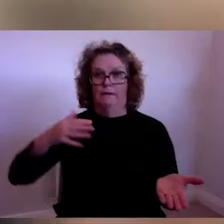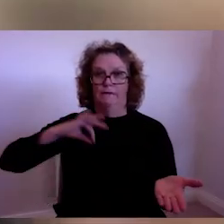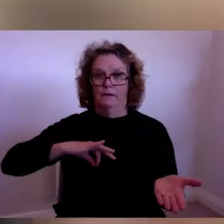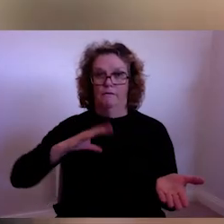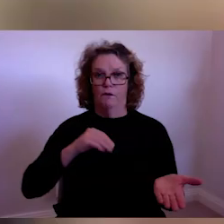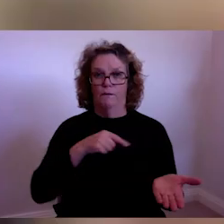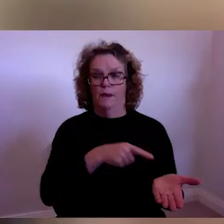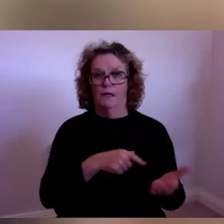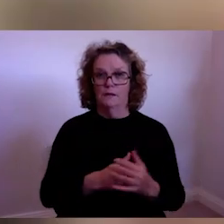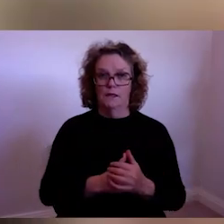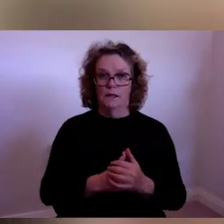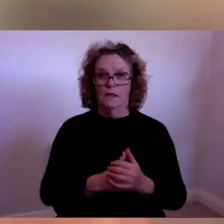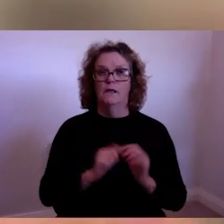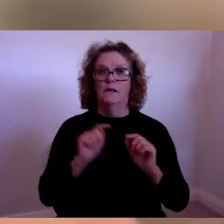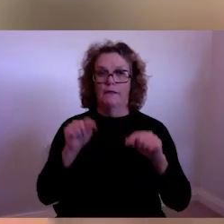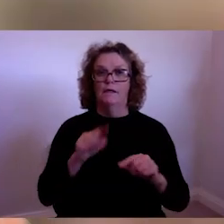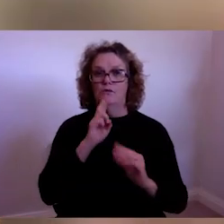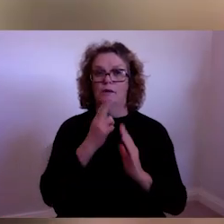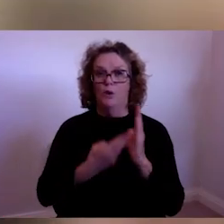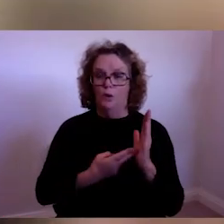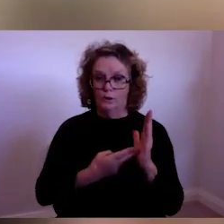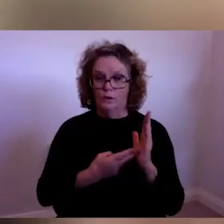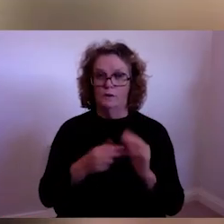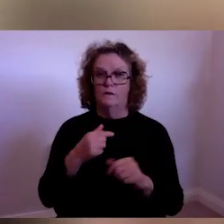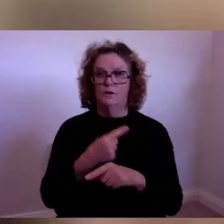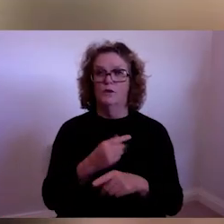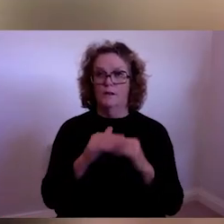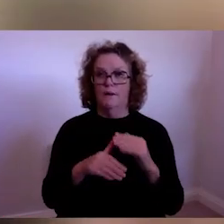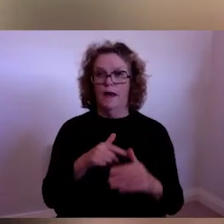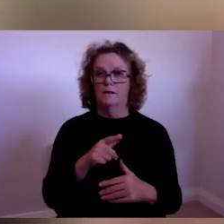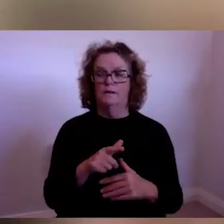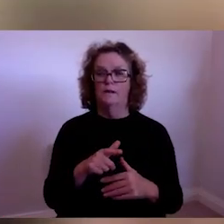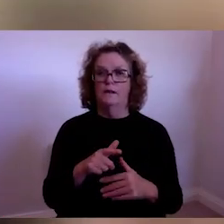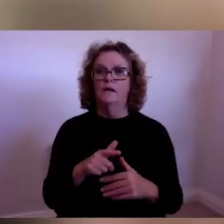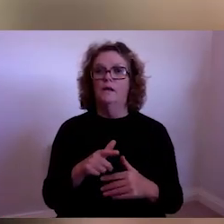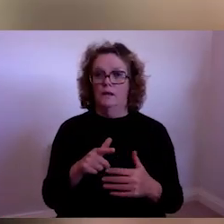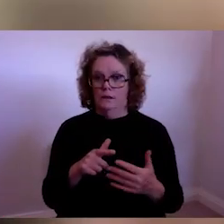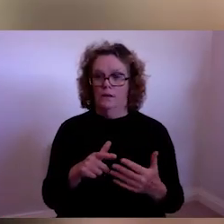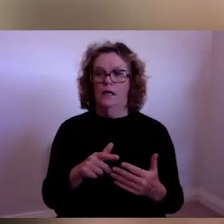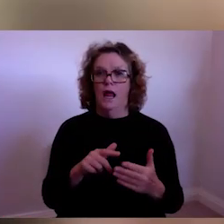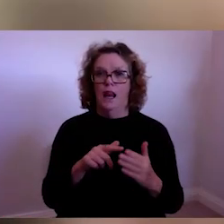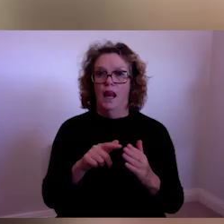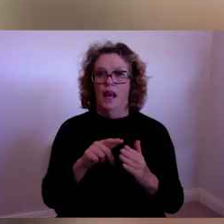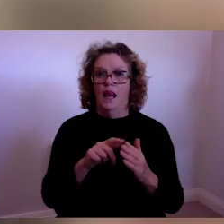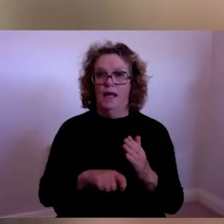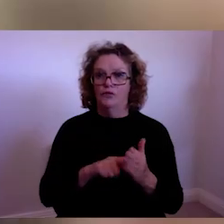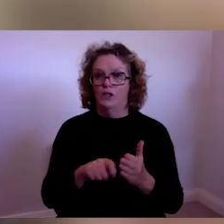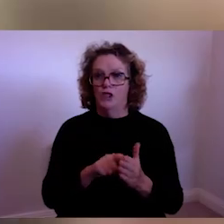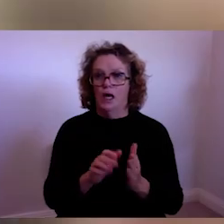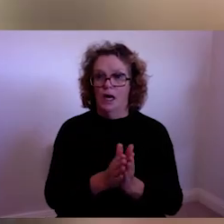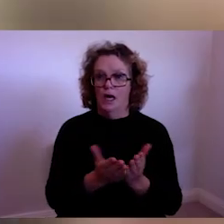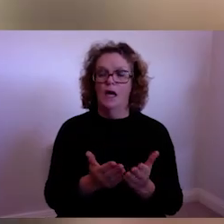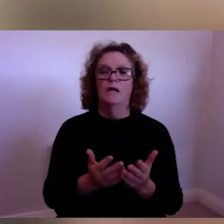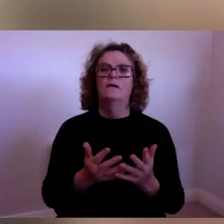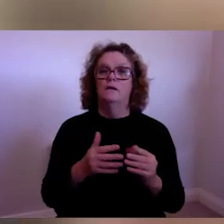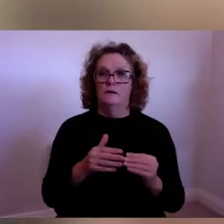that Jenny and team have done, they've talked about grey literature, and a lot of that has been evaluations. So some governments are doing that,